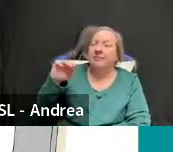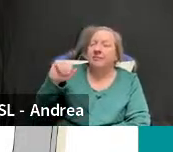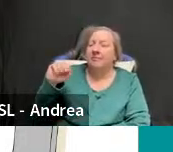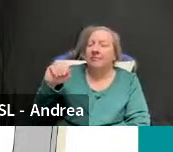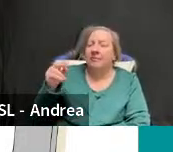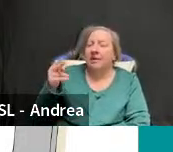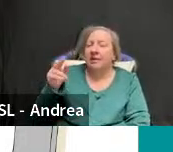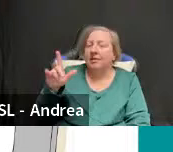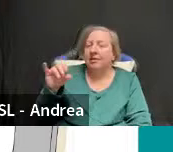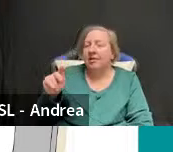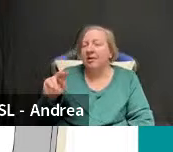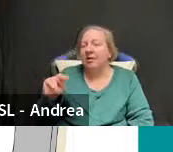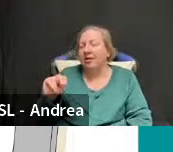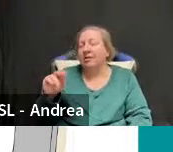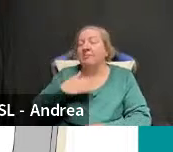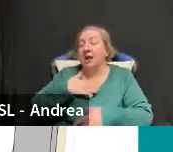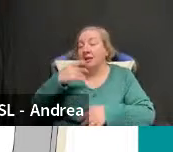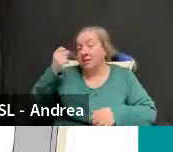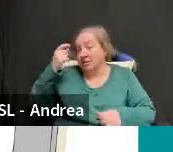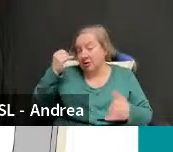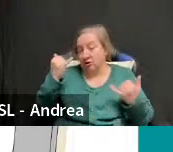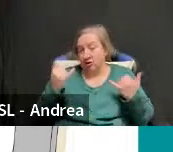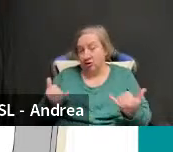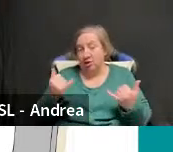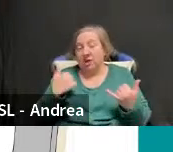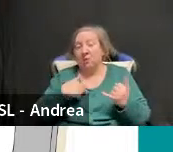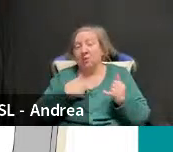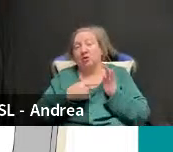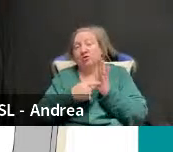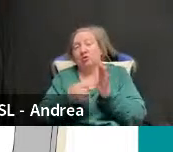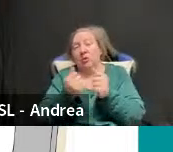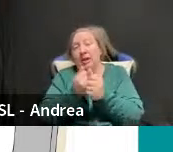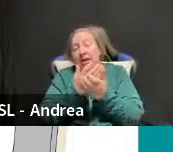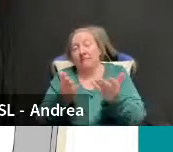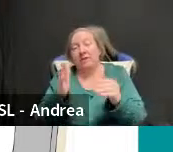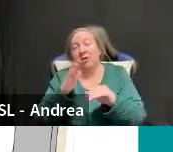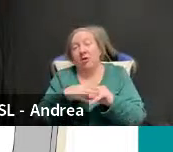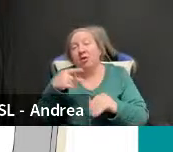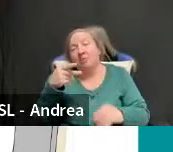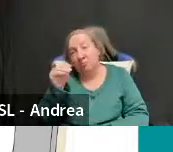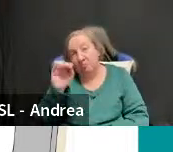might want to answer that. It's my understanding that currently we're showing everything is on public